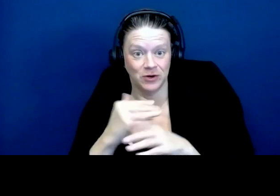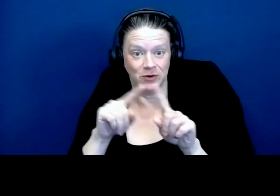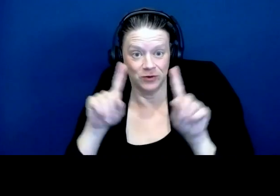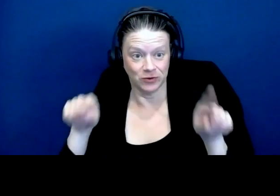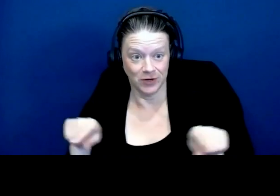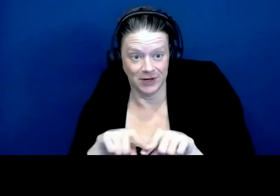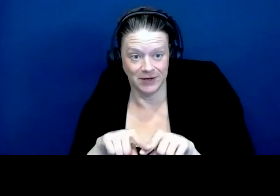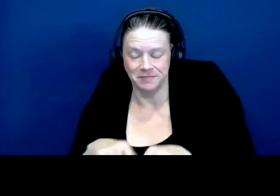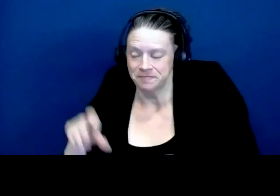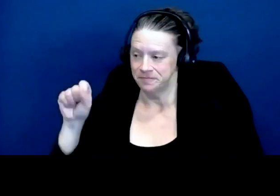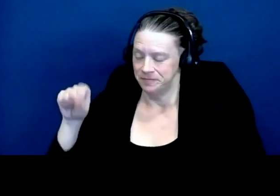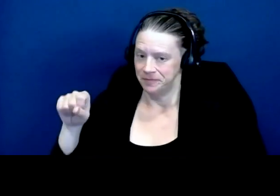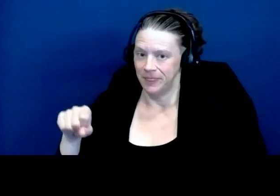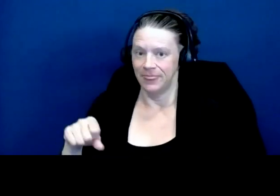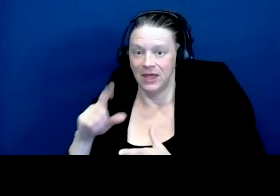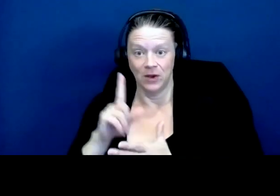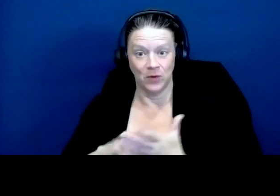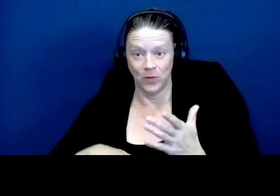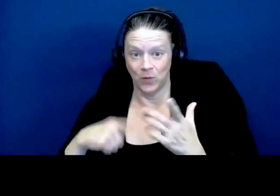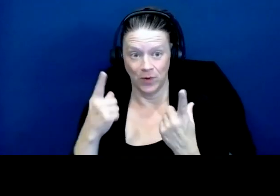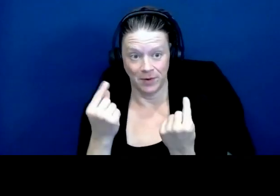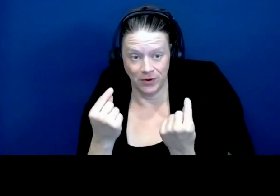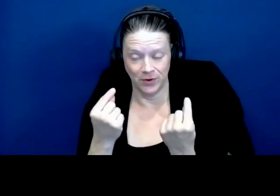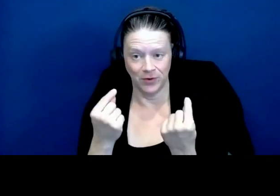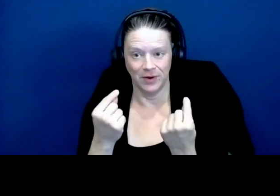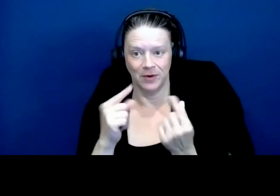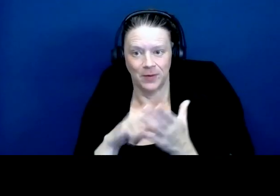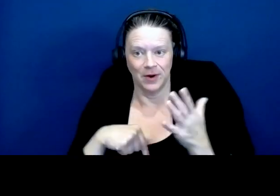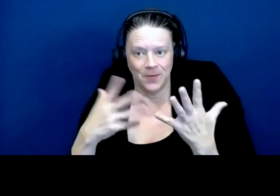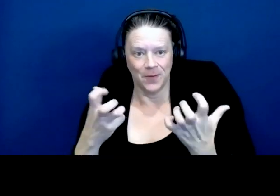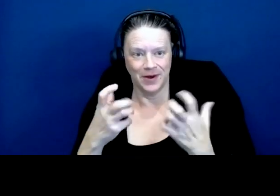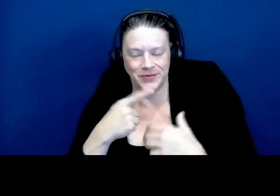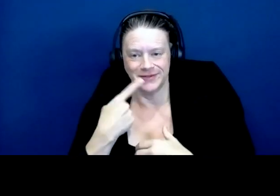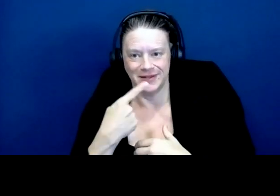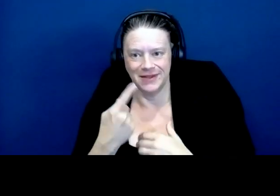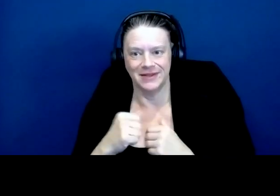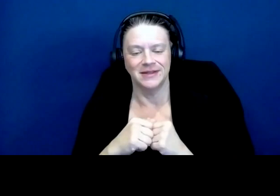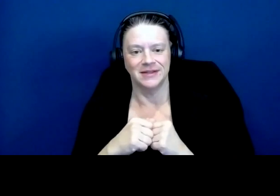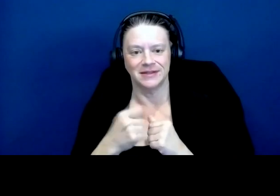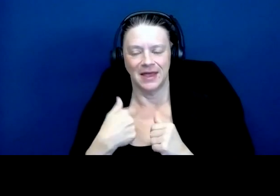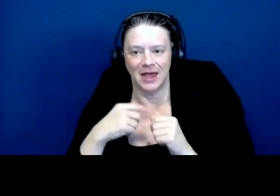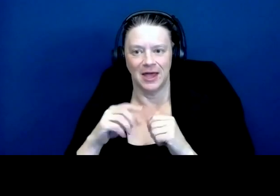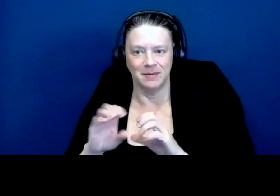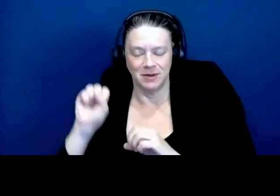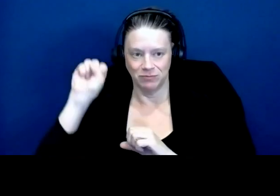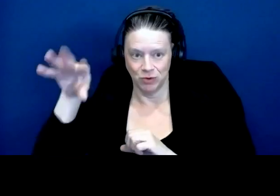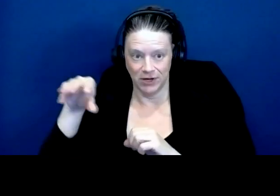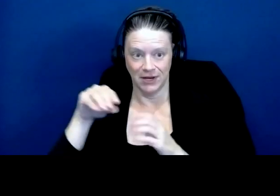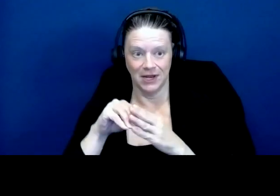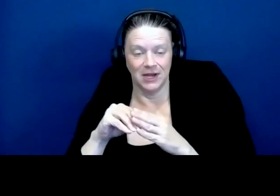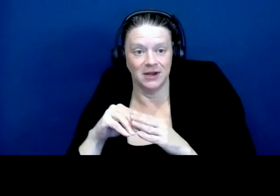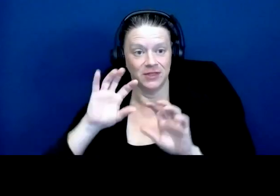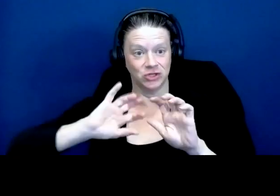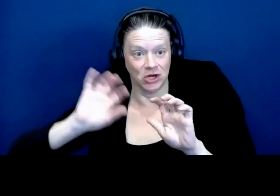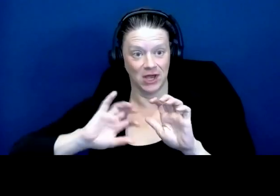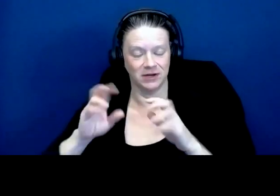and what I am going to just say is that I am putting in the chat 2 links,